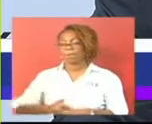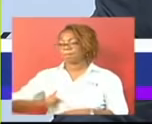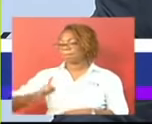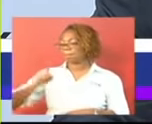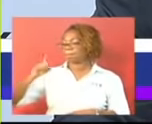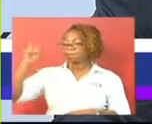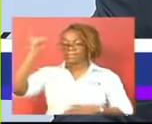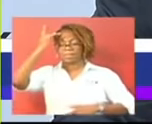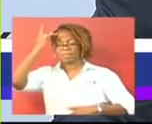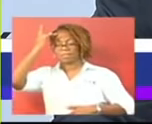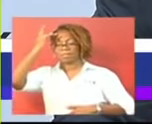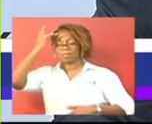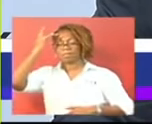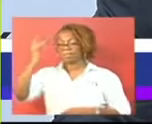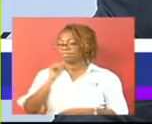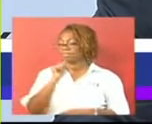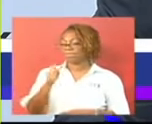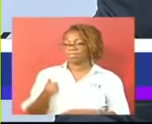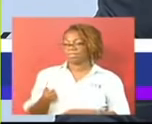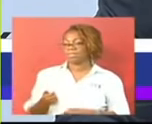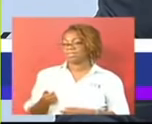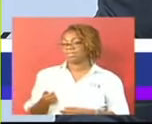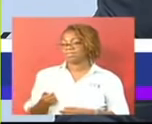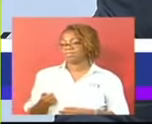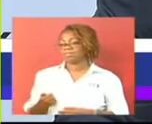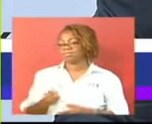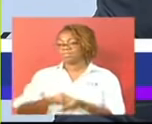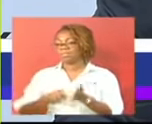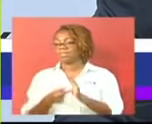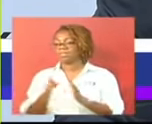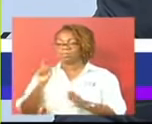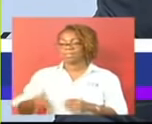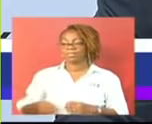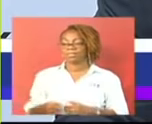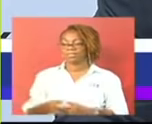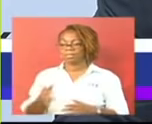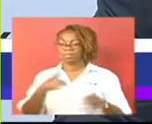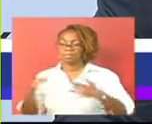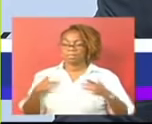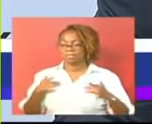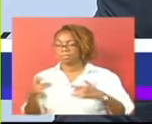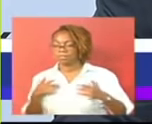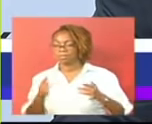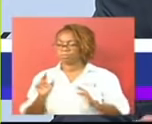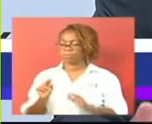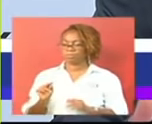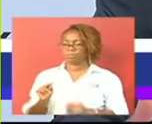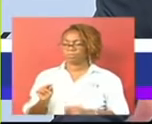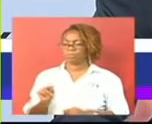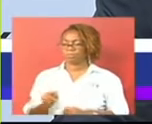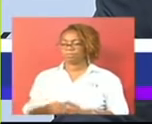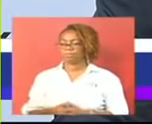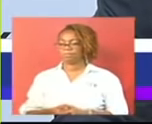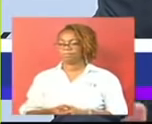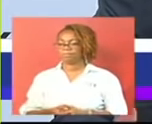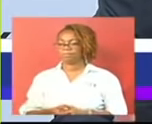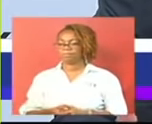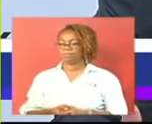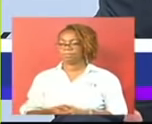in and of itself a surprise or a cause for query. The management of the surge,